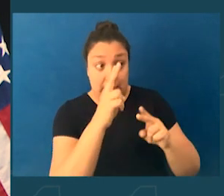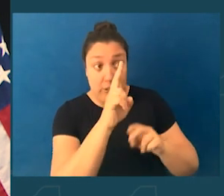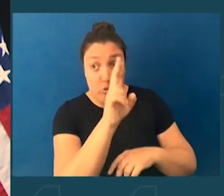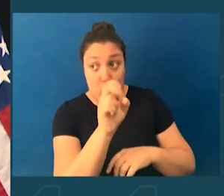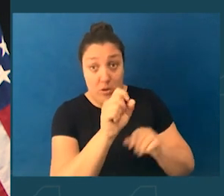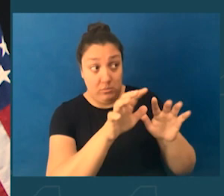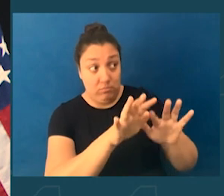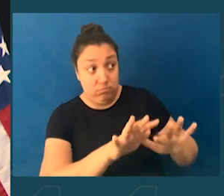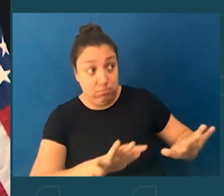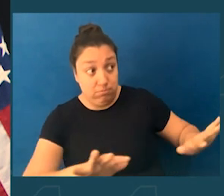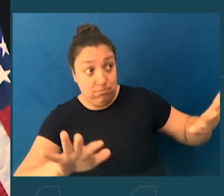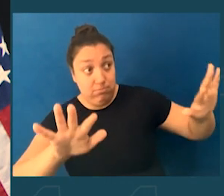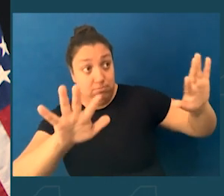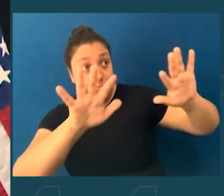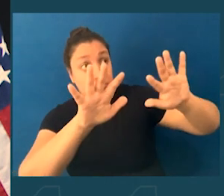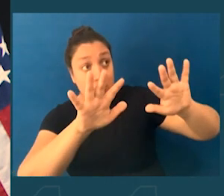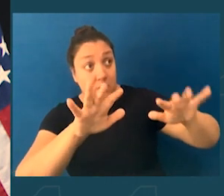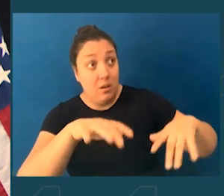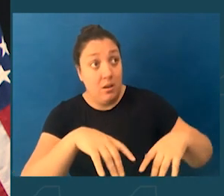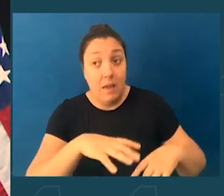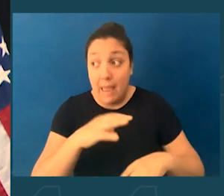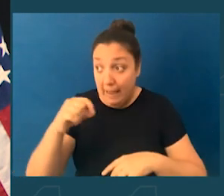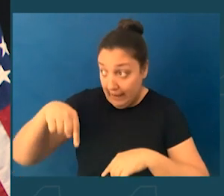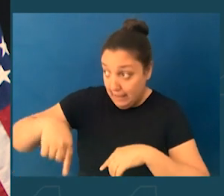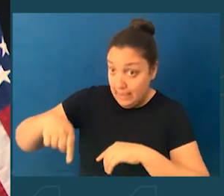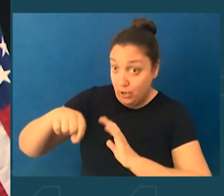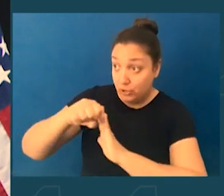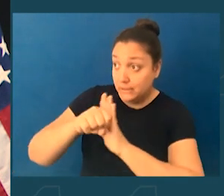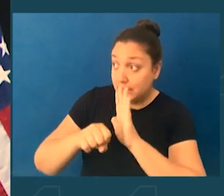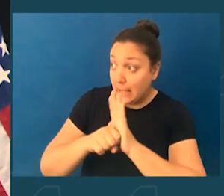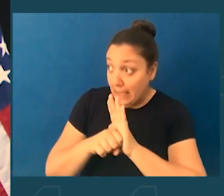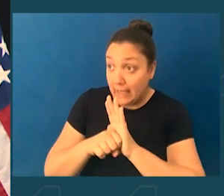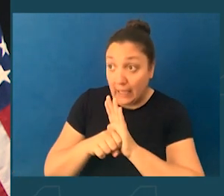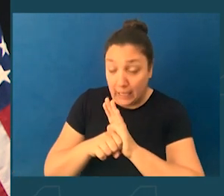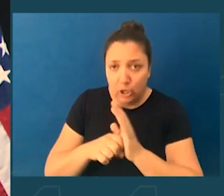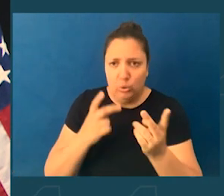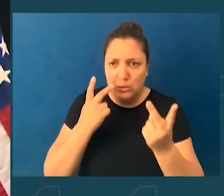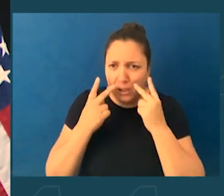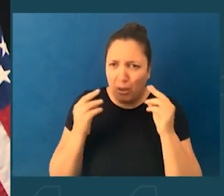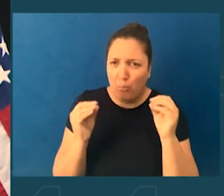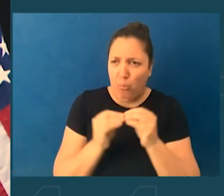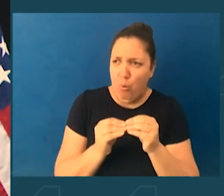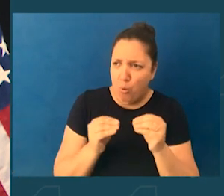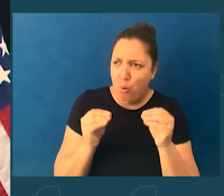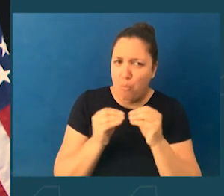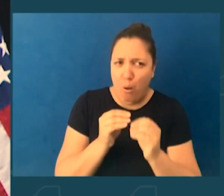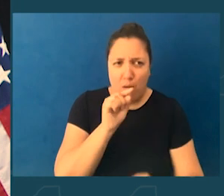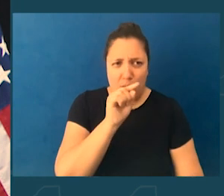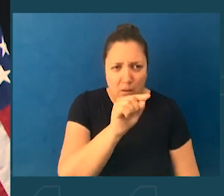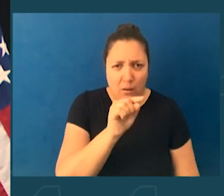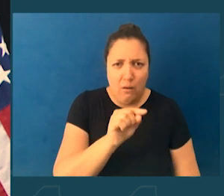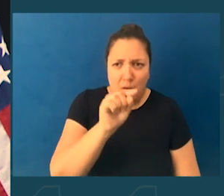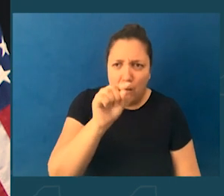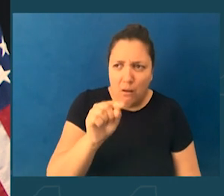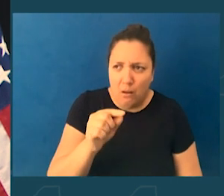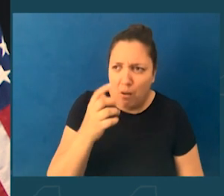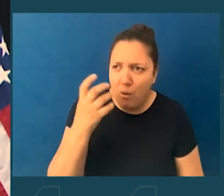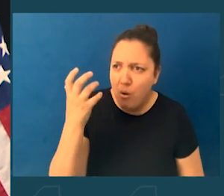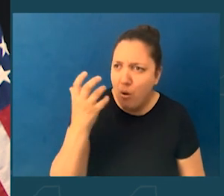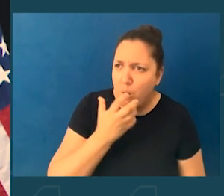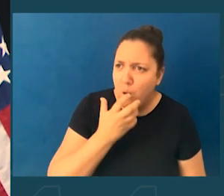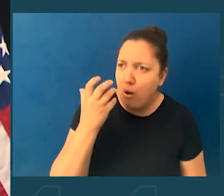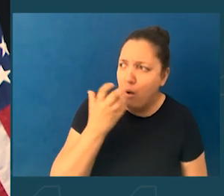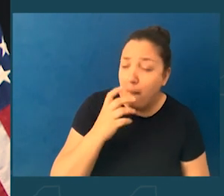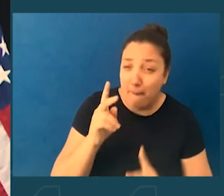state more and more people dealing with mental health issues, struggling with mental health